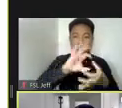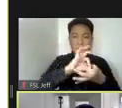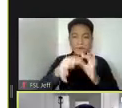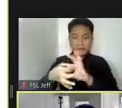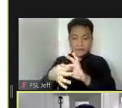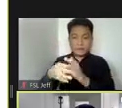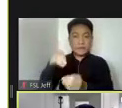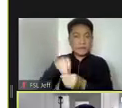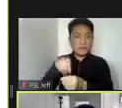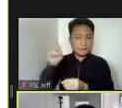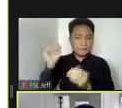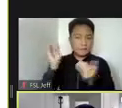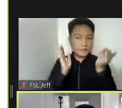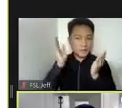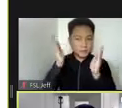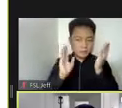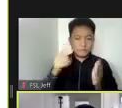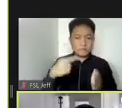slide.